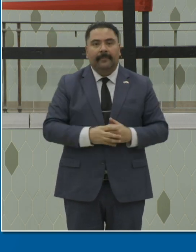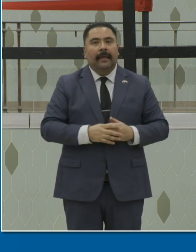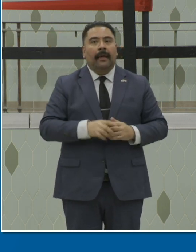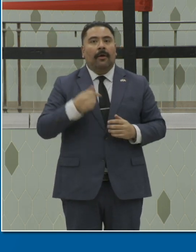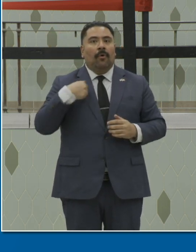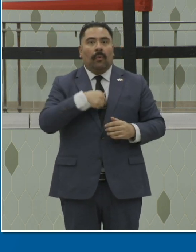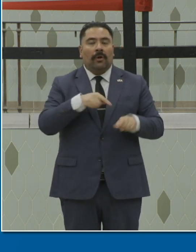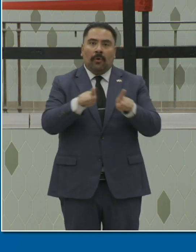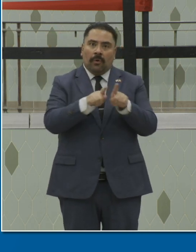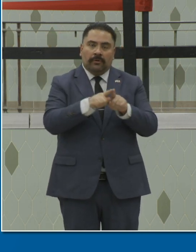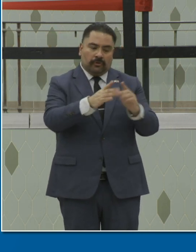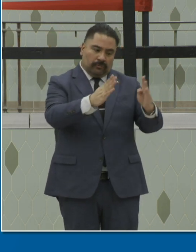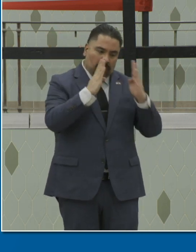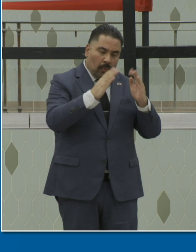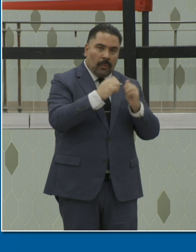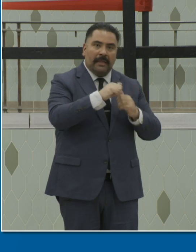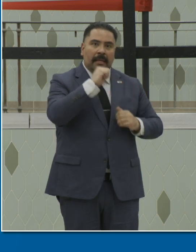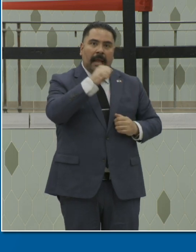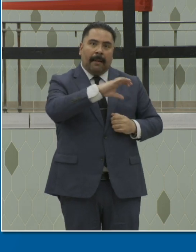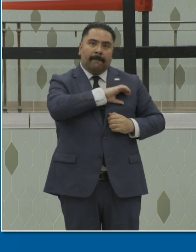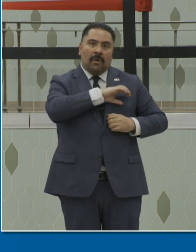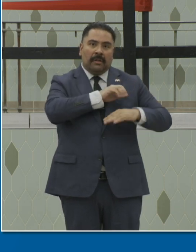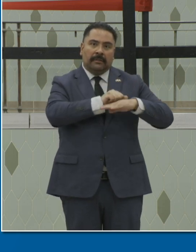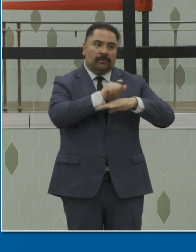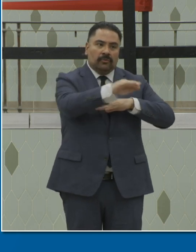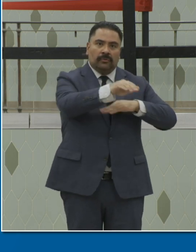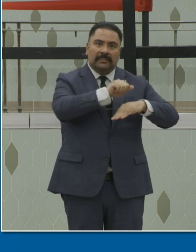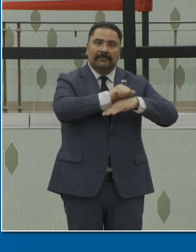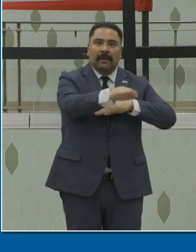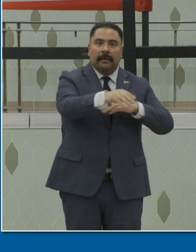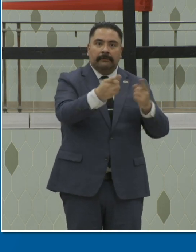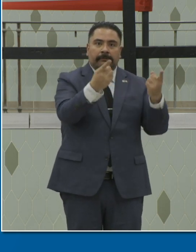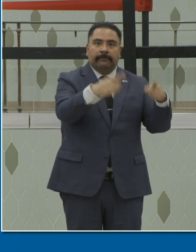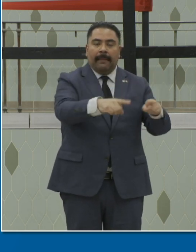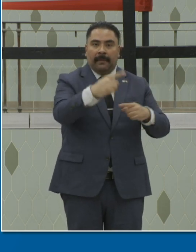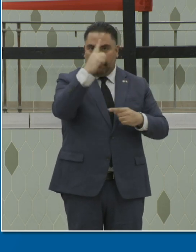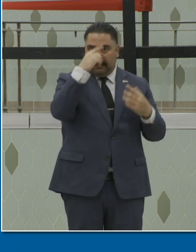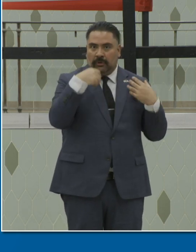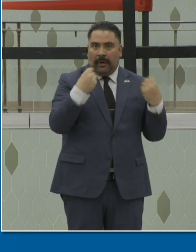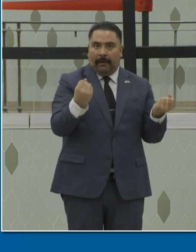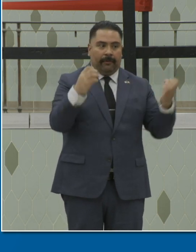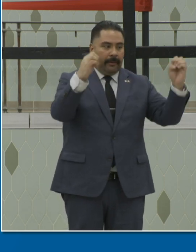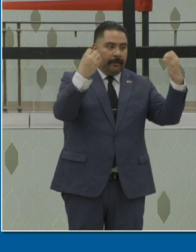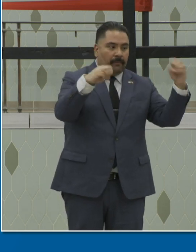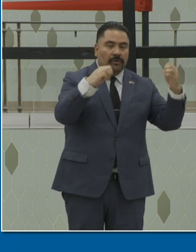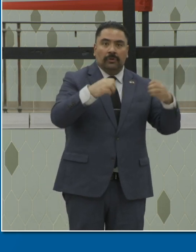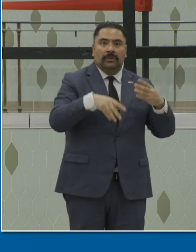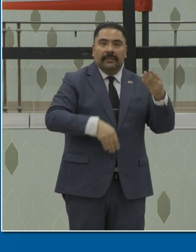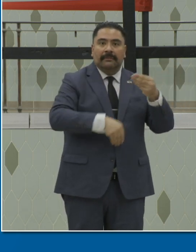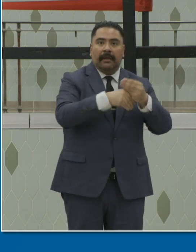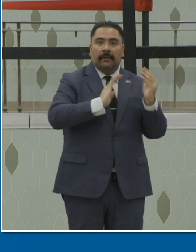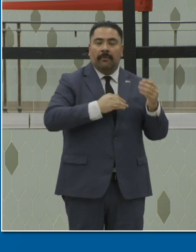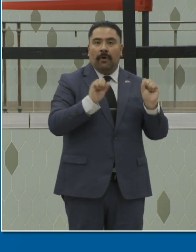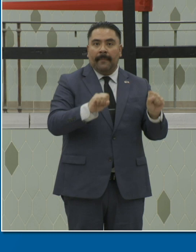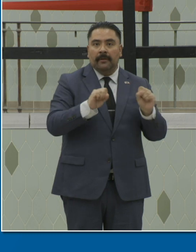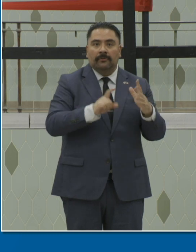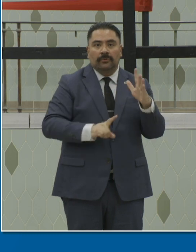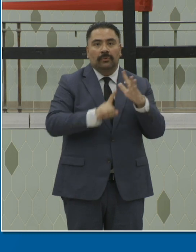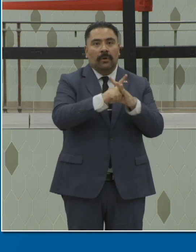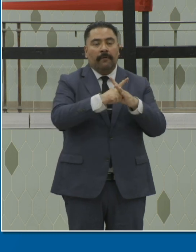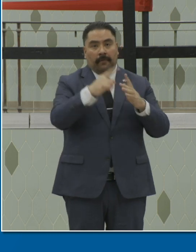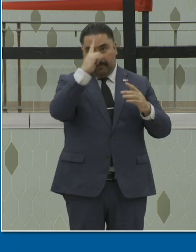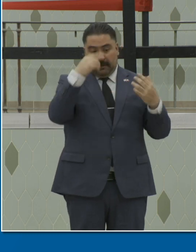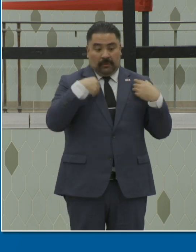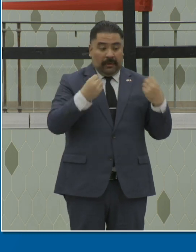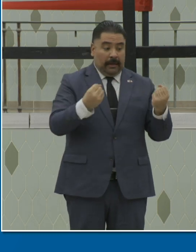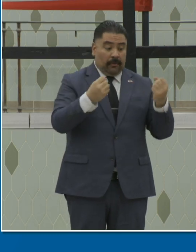And we're doubling down on our non-police response to mental health crises by expanding our ability to actually show up to mental health